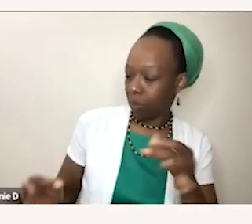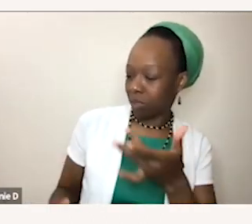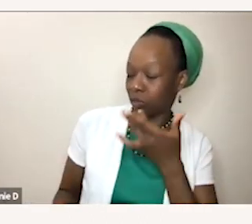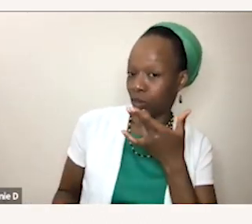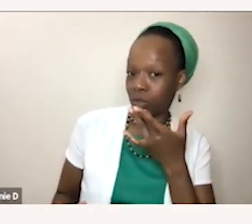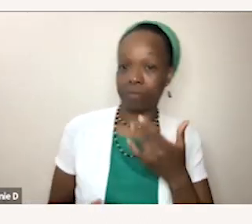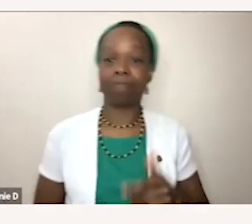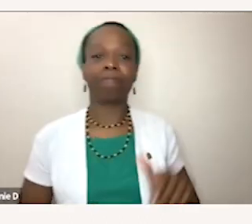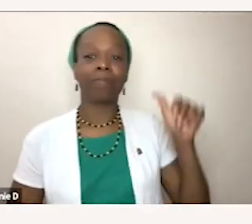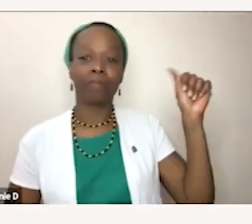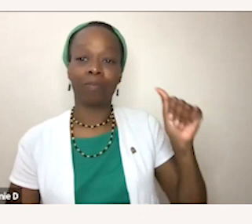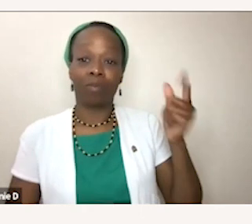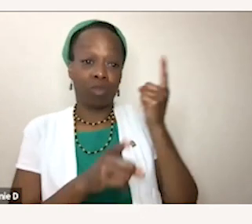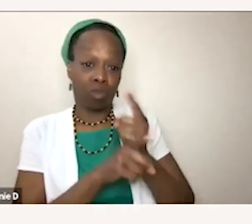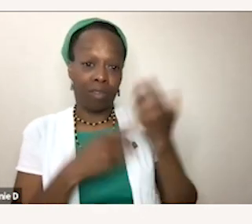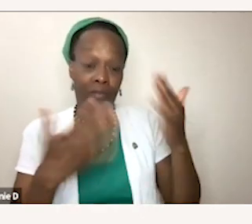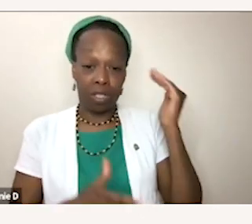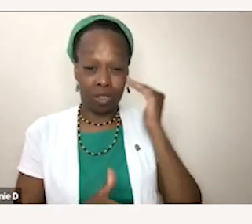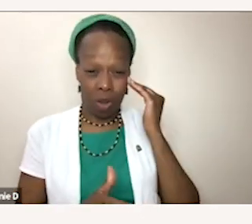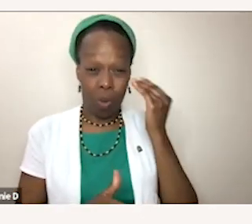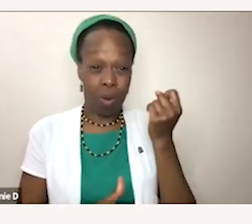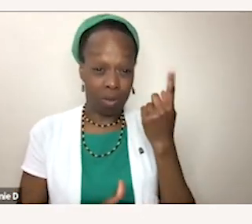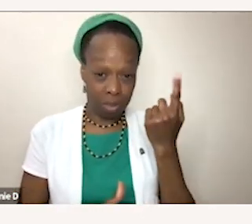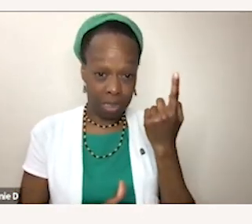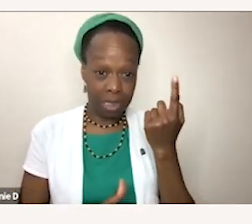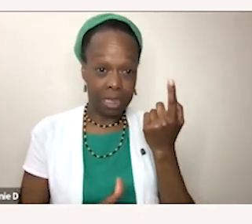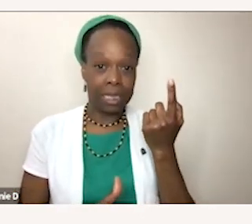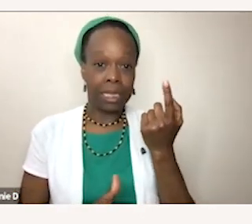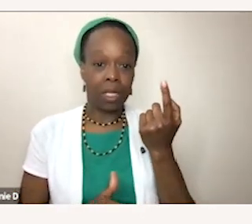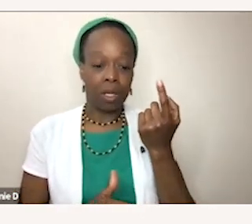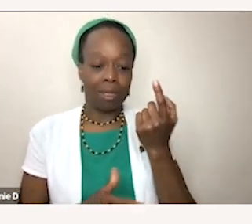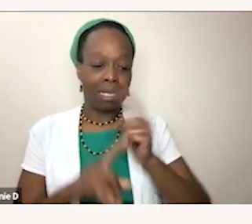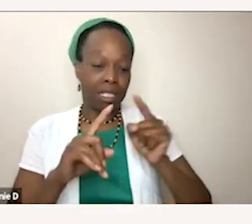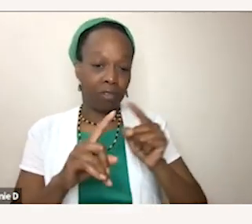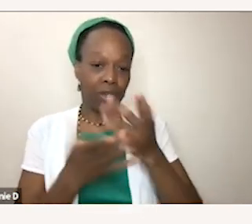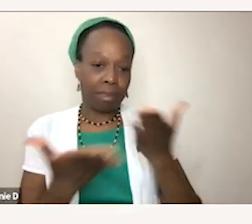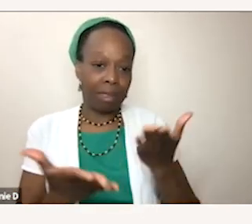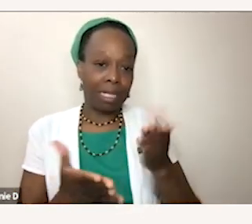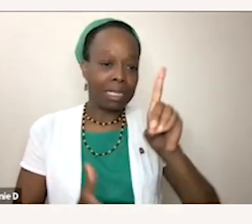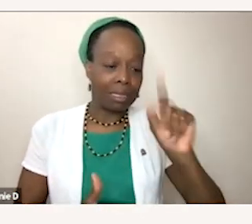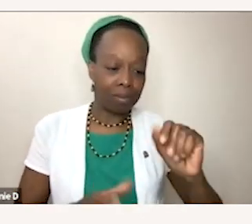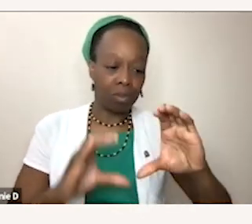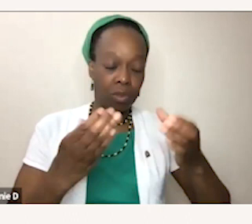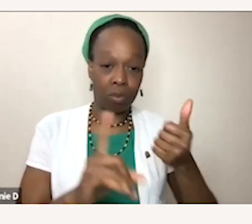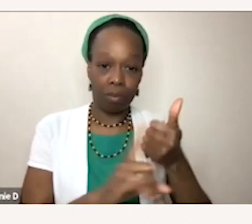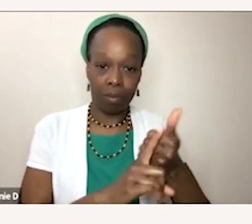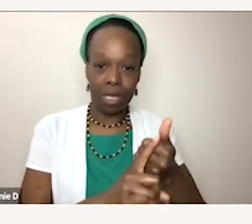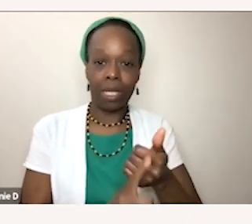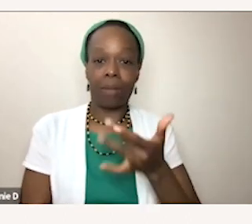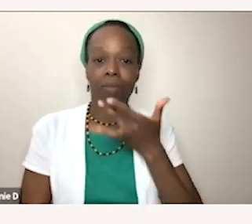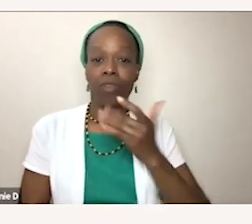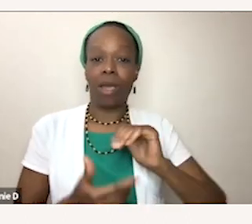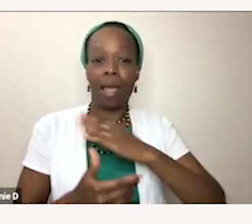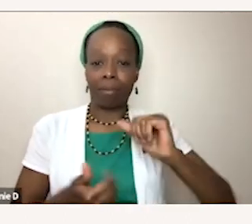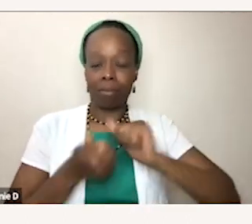know, we kind of have a handle on what the disability community prefers and how we're going to navigate within